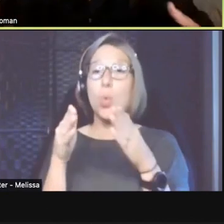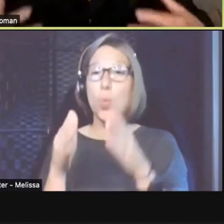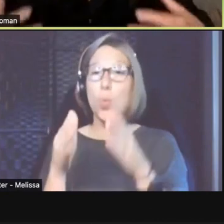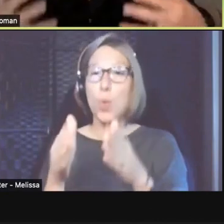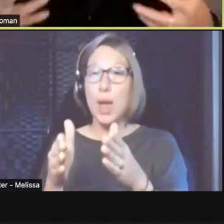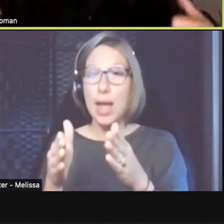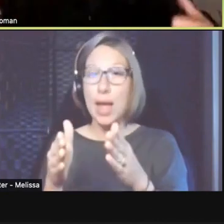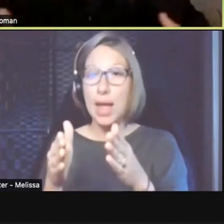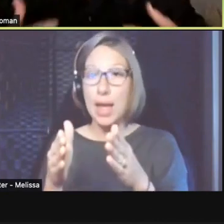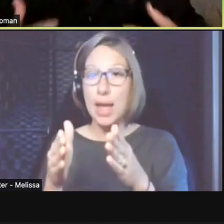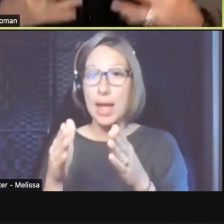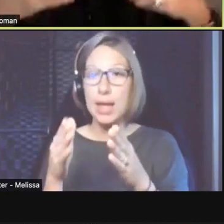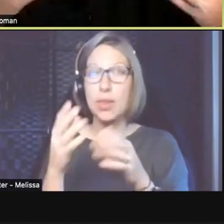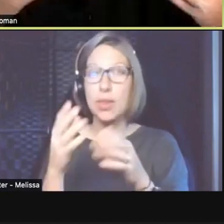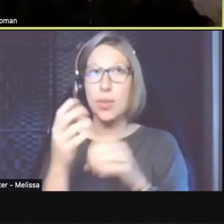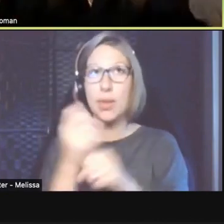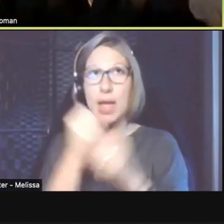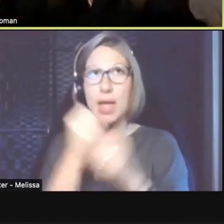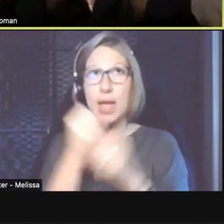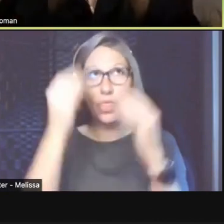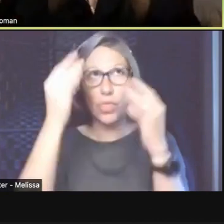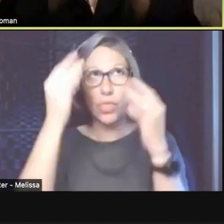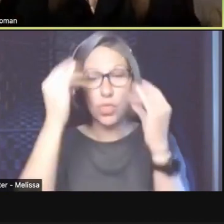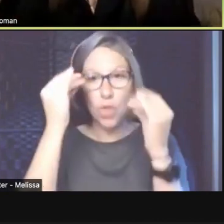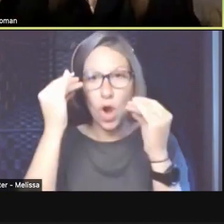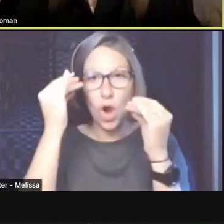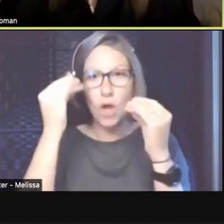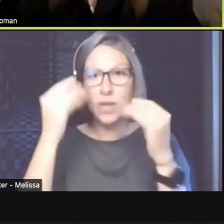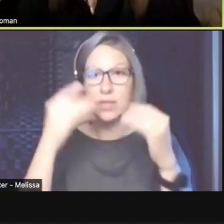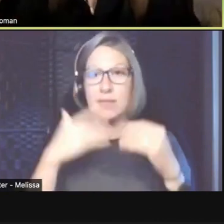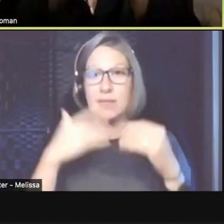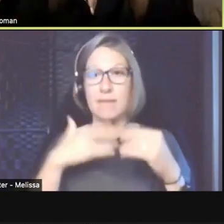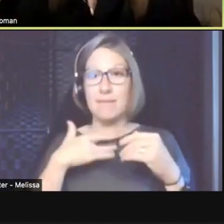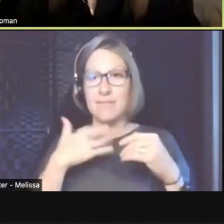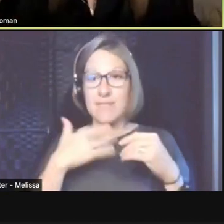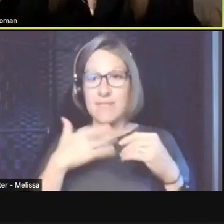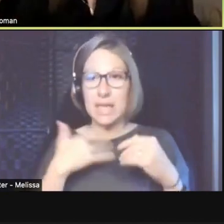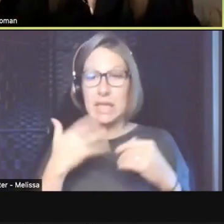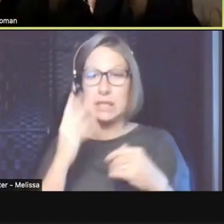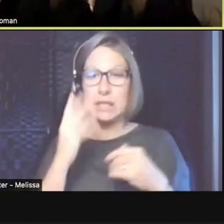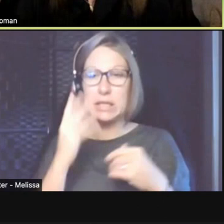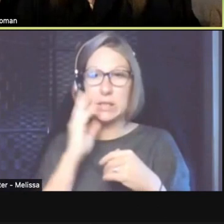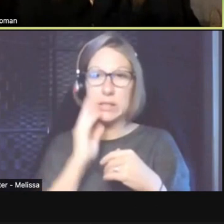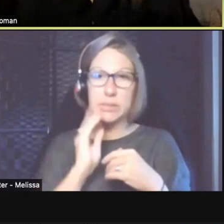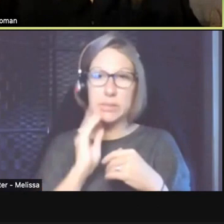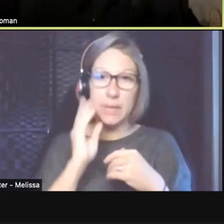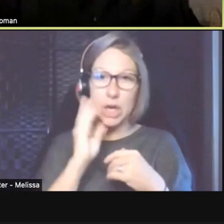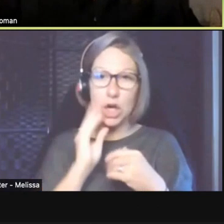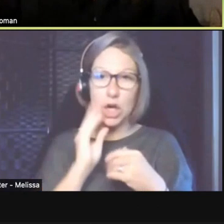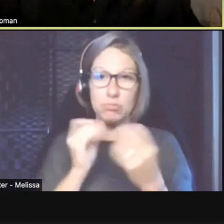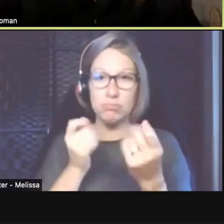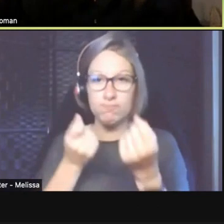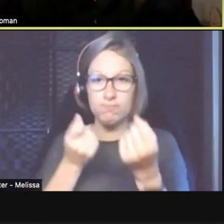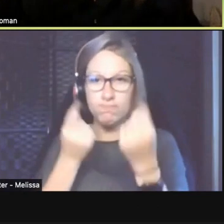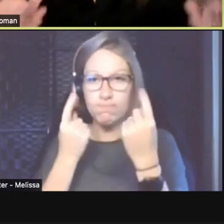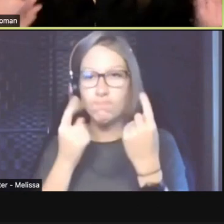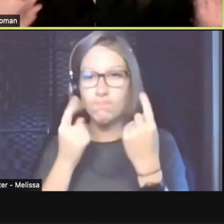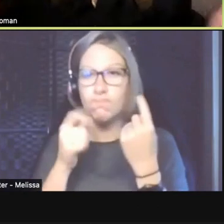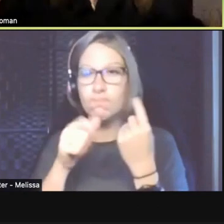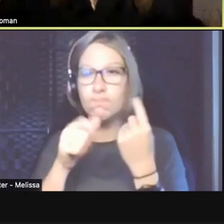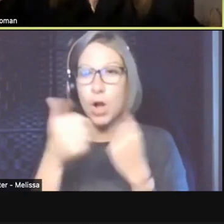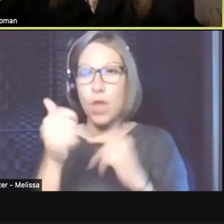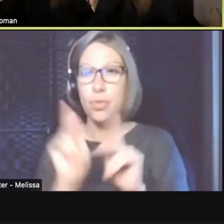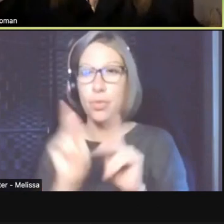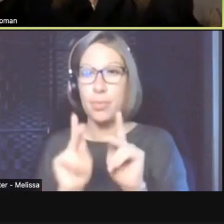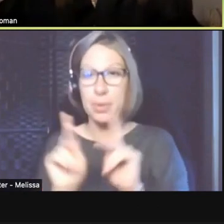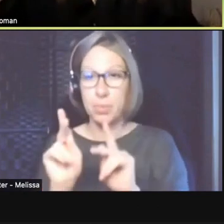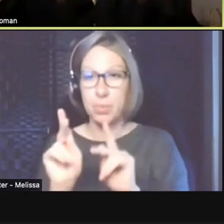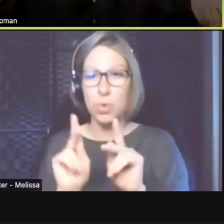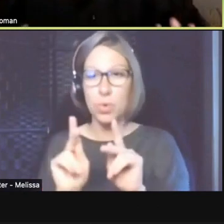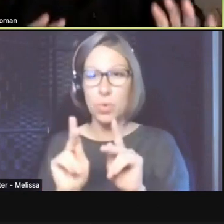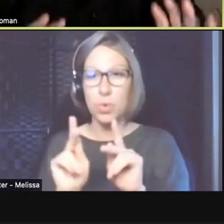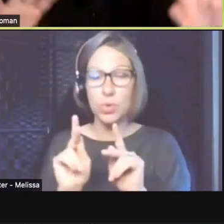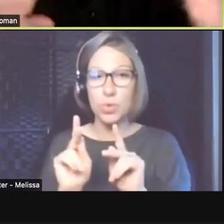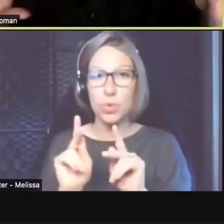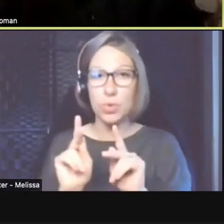into the thoughts and feelings and experiences of other people. Okay, believe